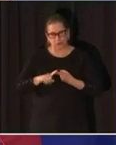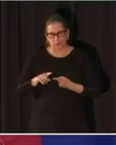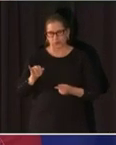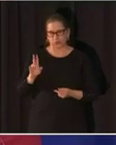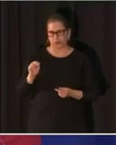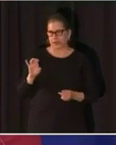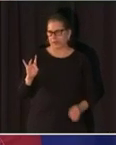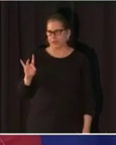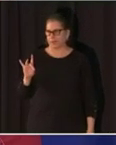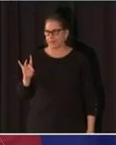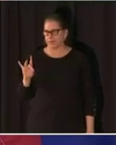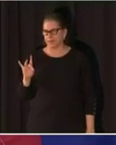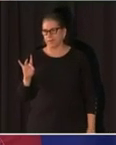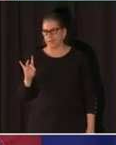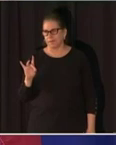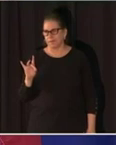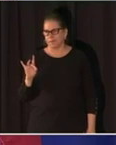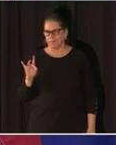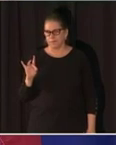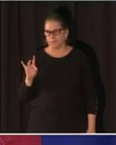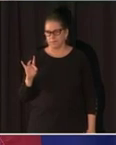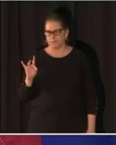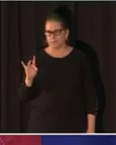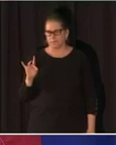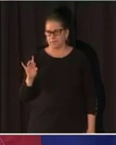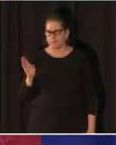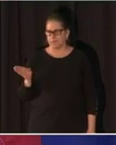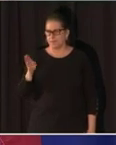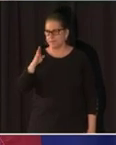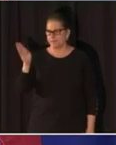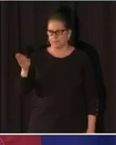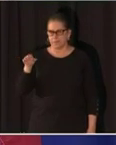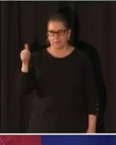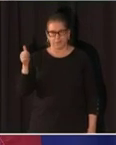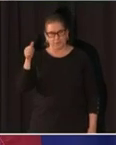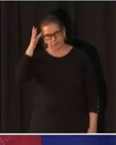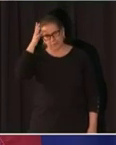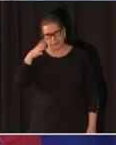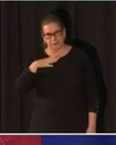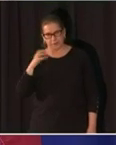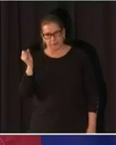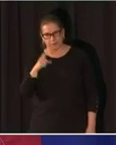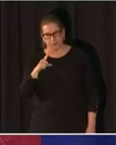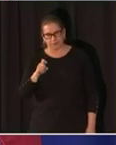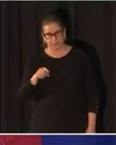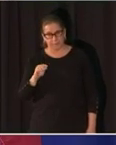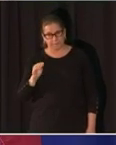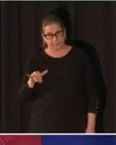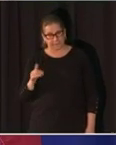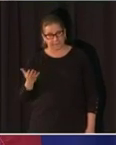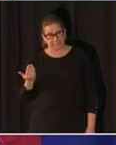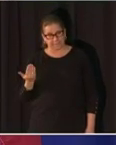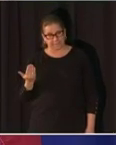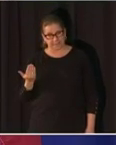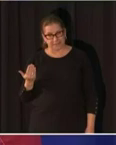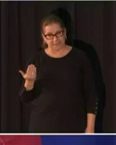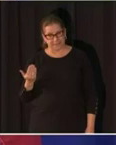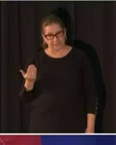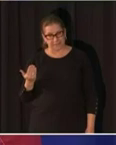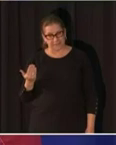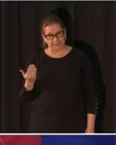Yes. Mayor, and just to follow up on Mark's question, the May 15th then includes schools?